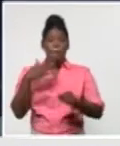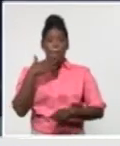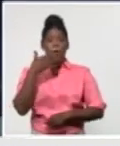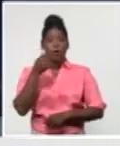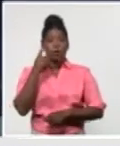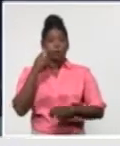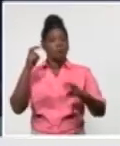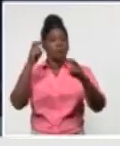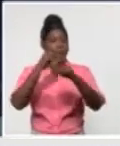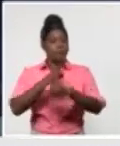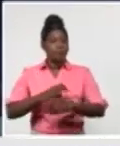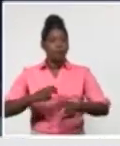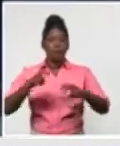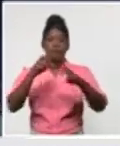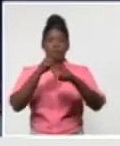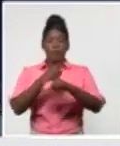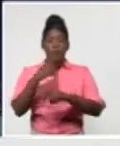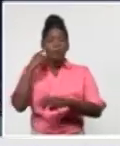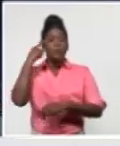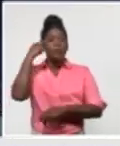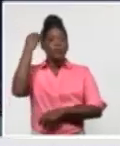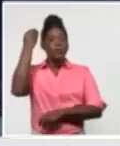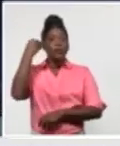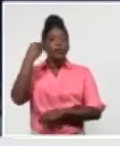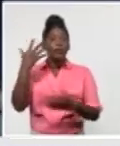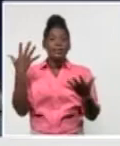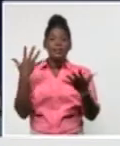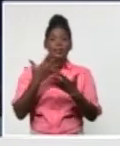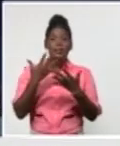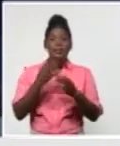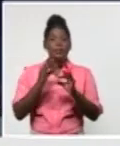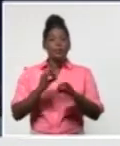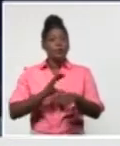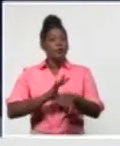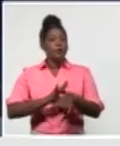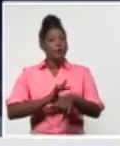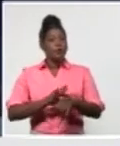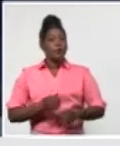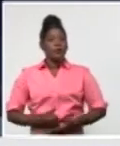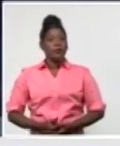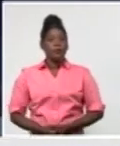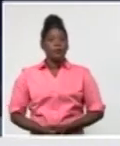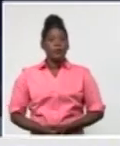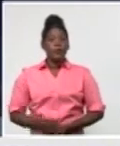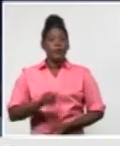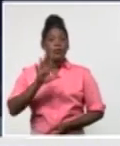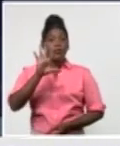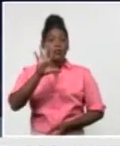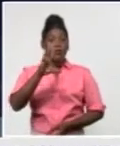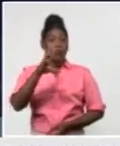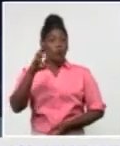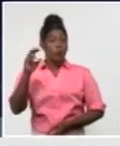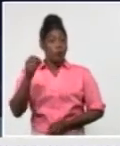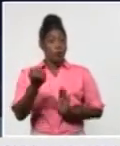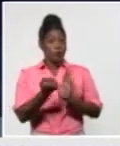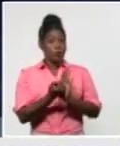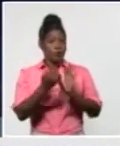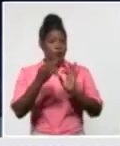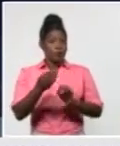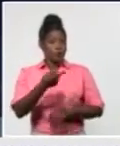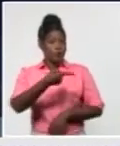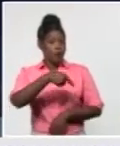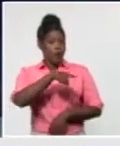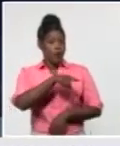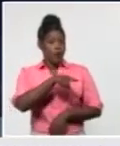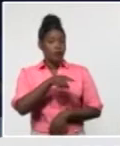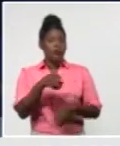more people to be studied in our country so that we can detect more cases. The 5 cases